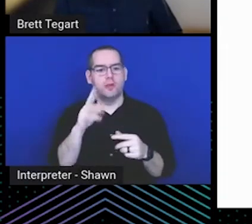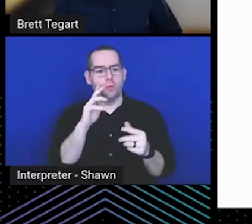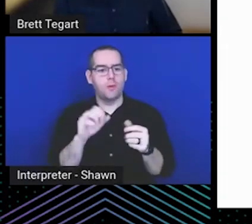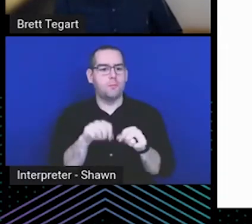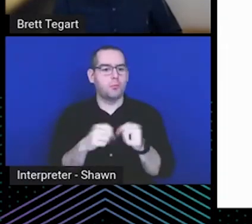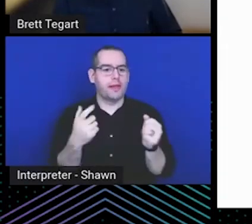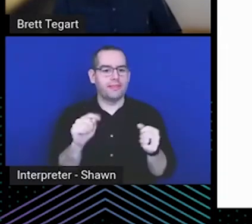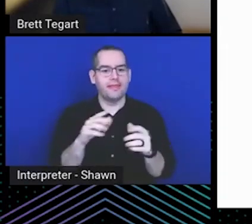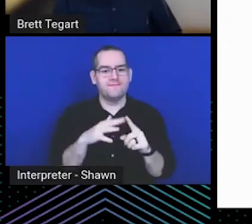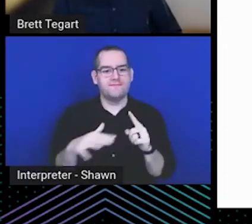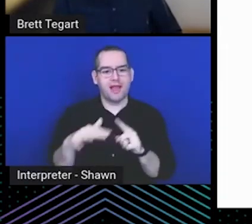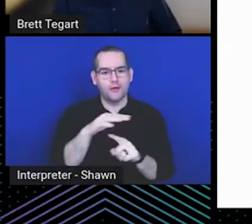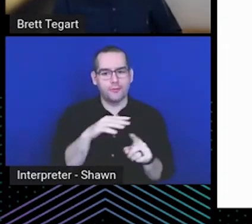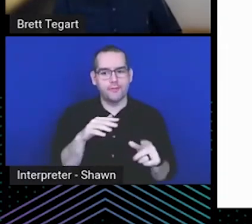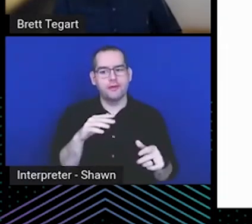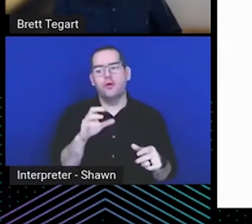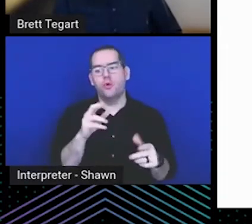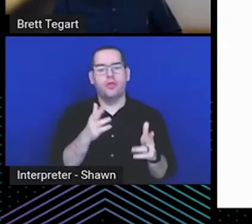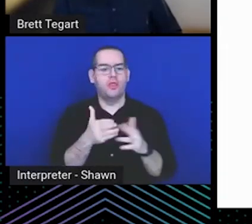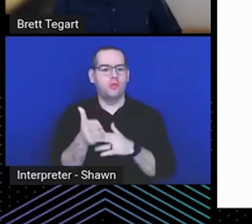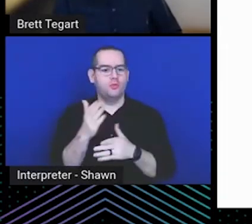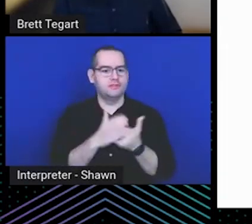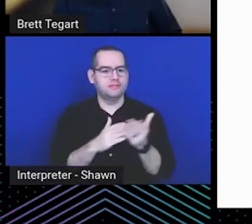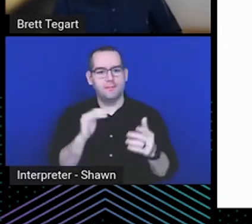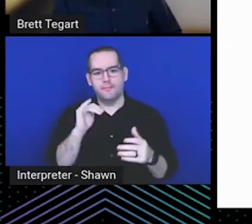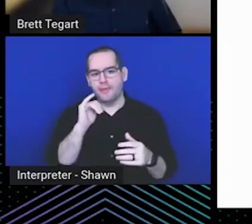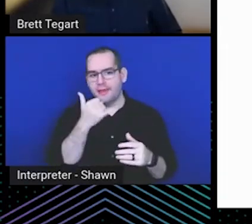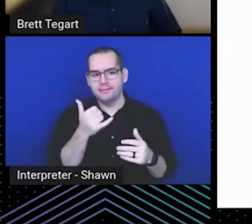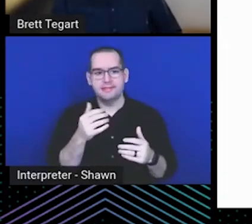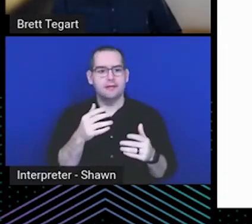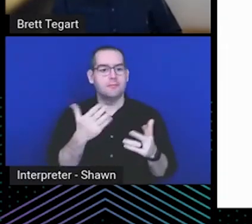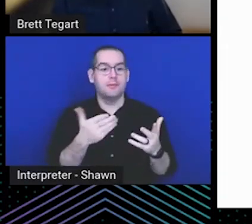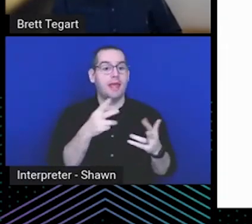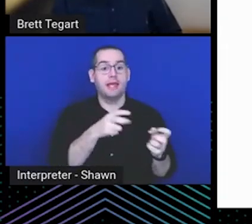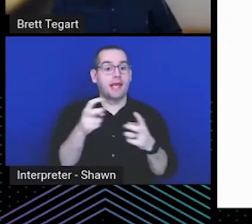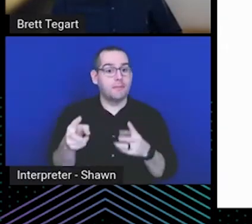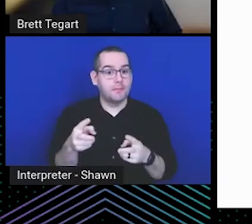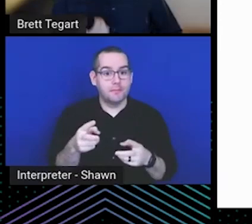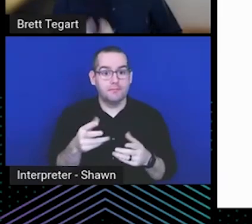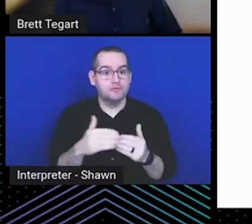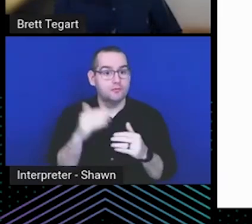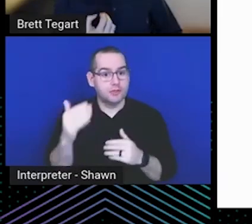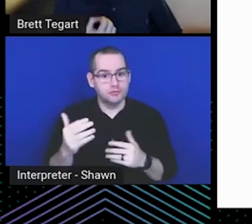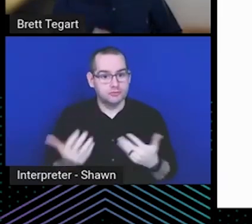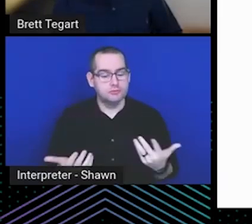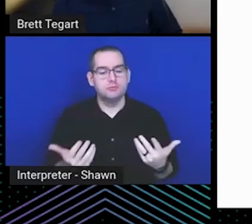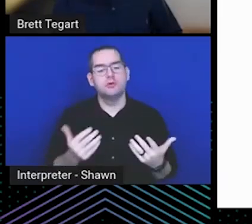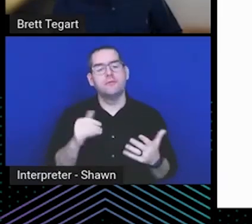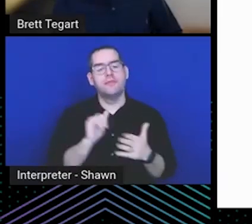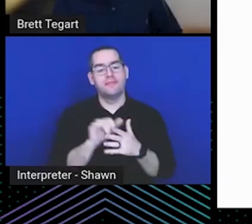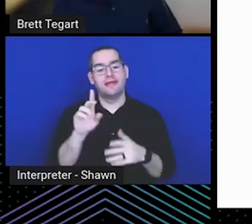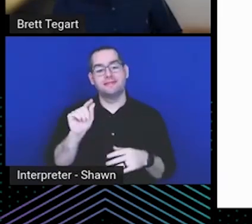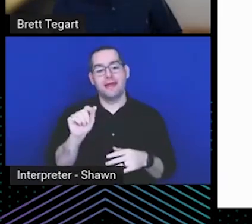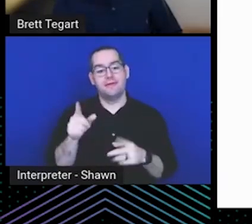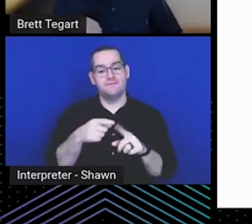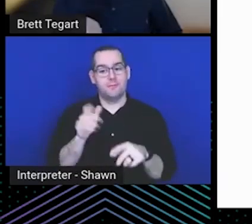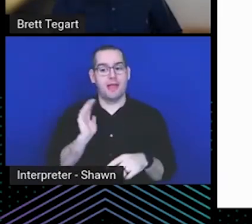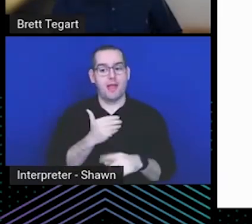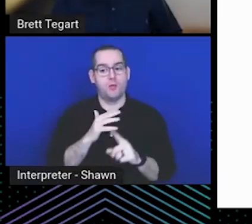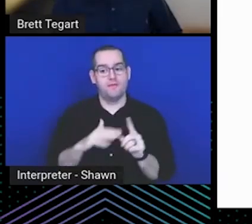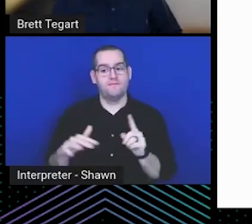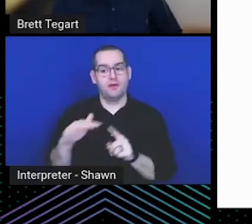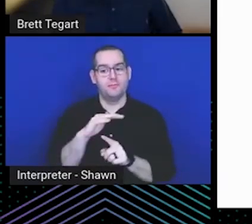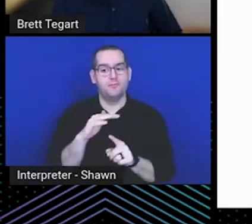or through some form of accident, or was just copying and pasting too much? So by pulling this data from our environment, from the